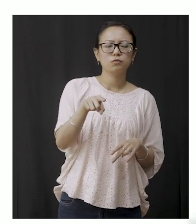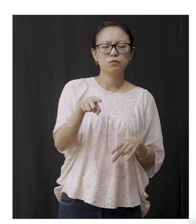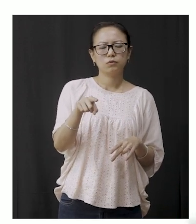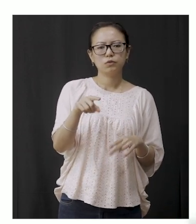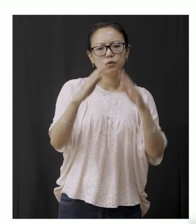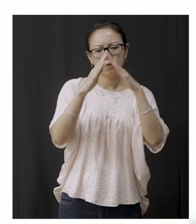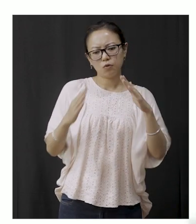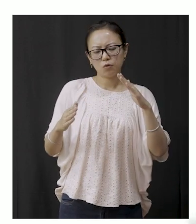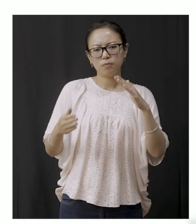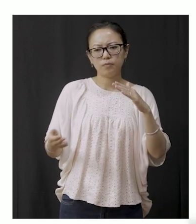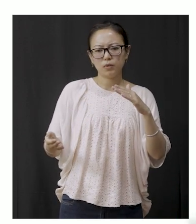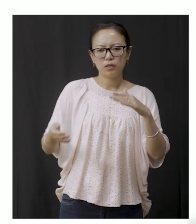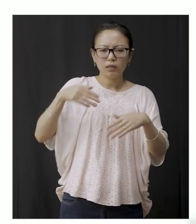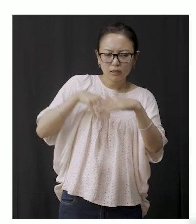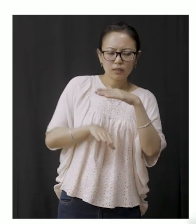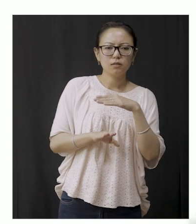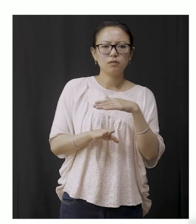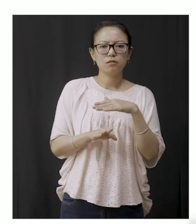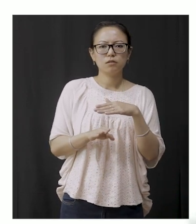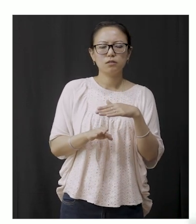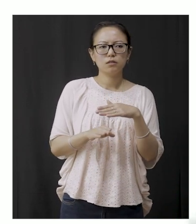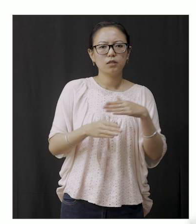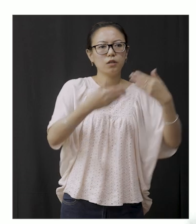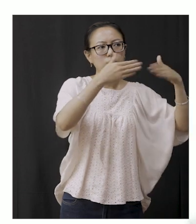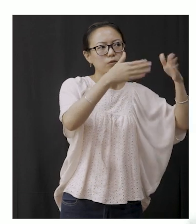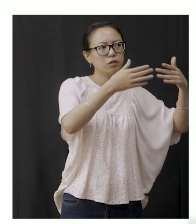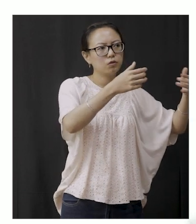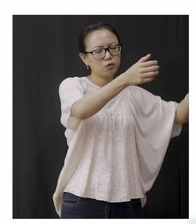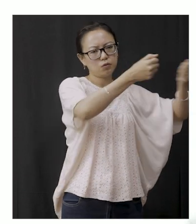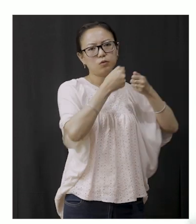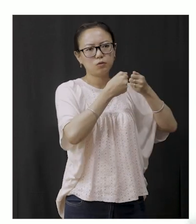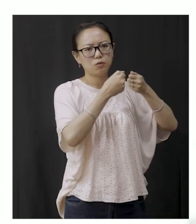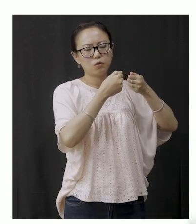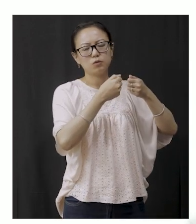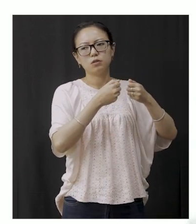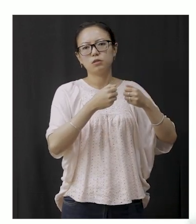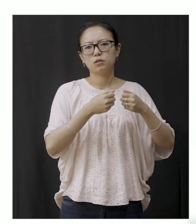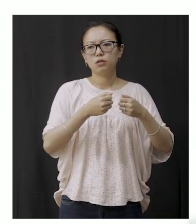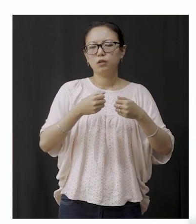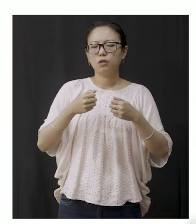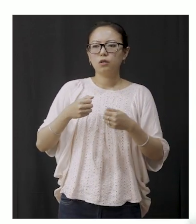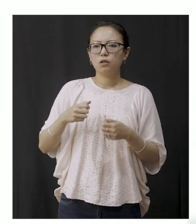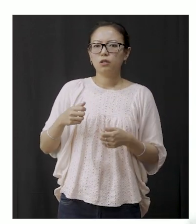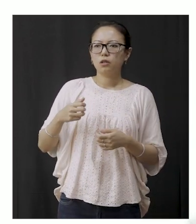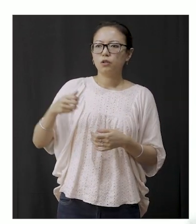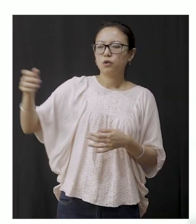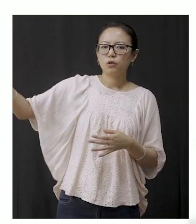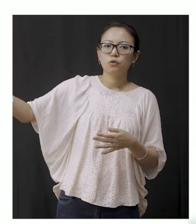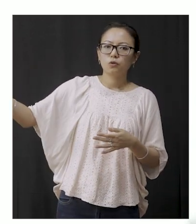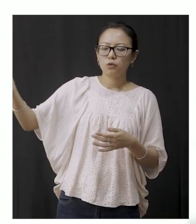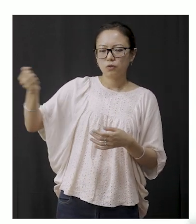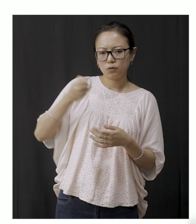we are getting ready to sleep, and we have locked all the room, and now we feel protected, right? Just like that, the birds,